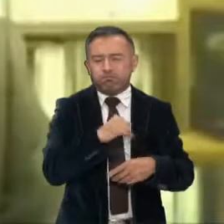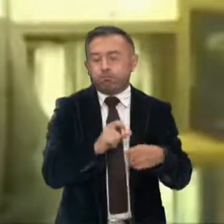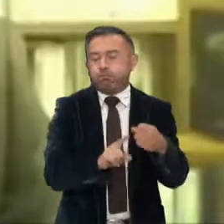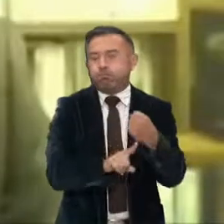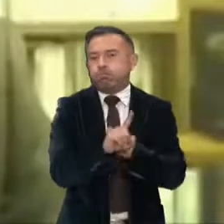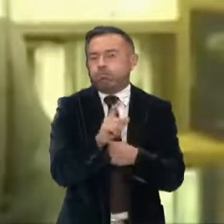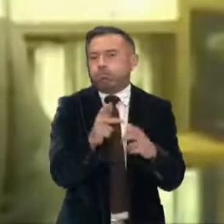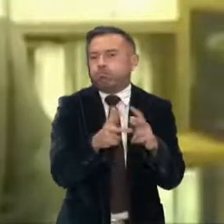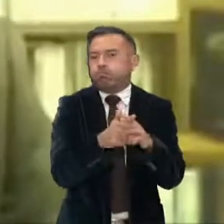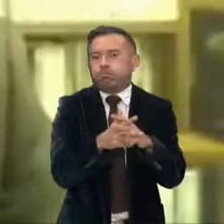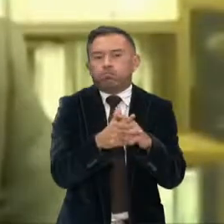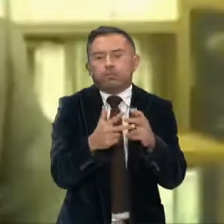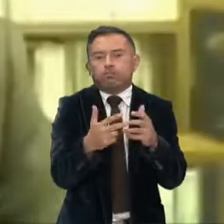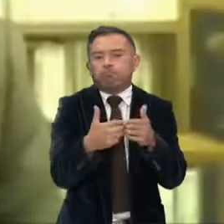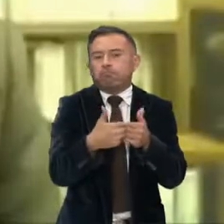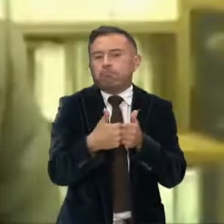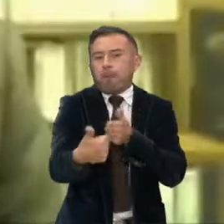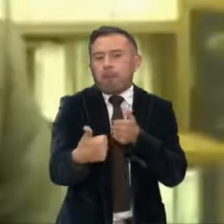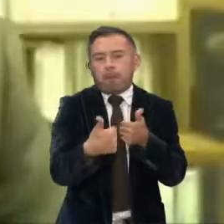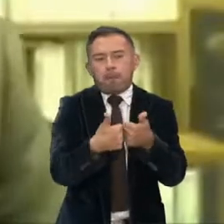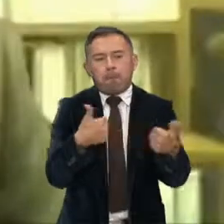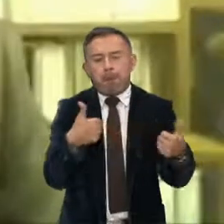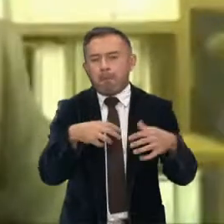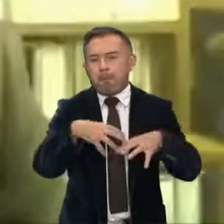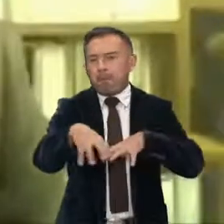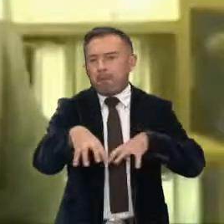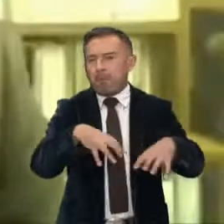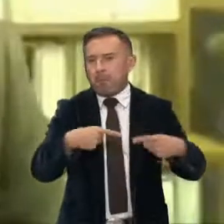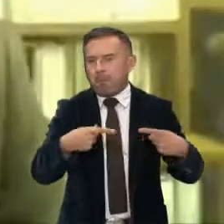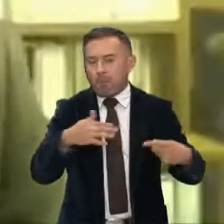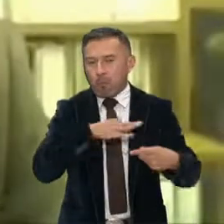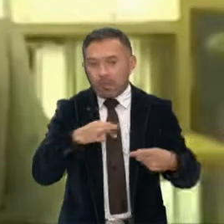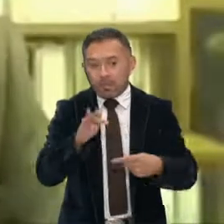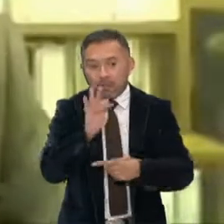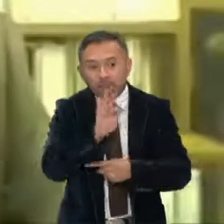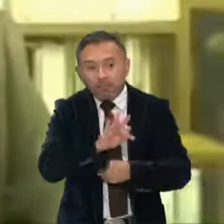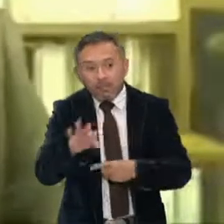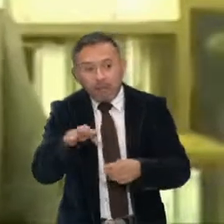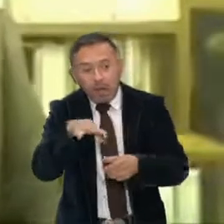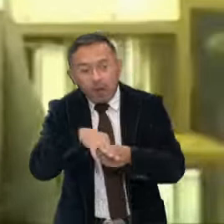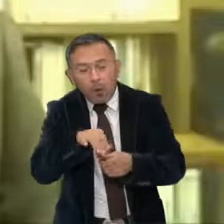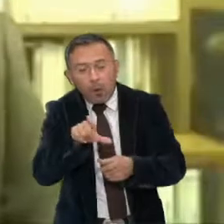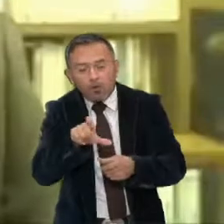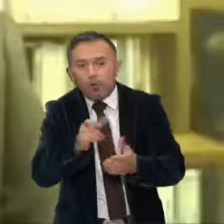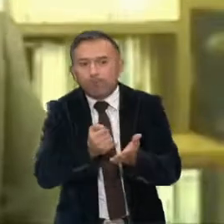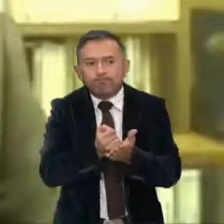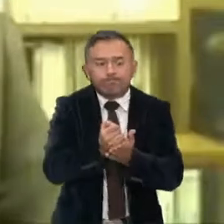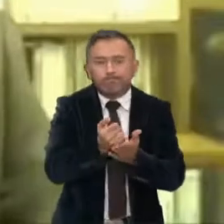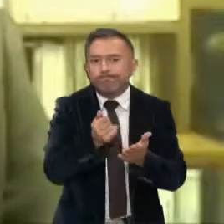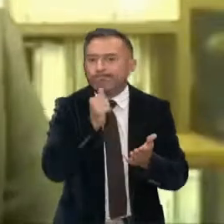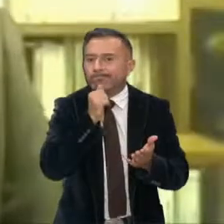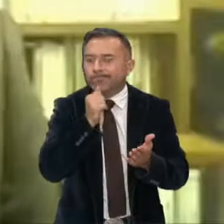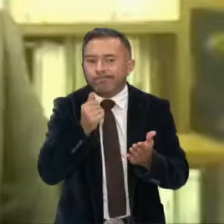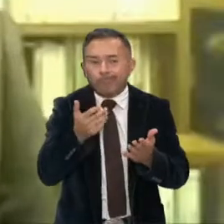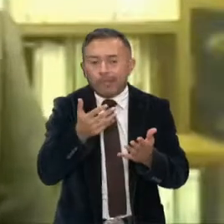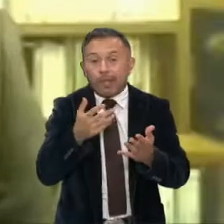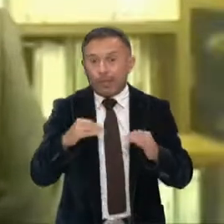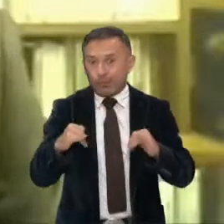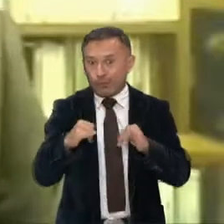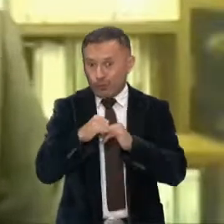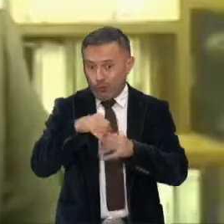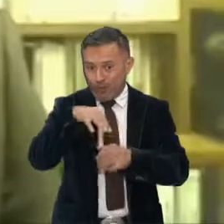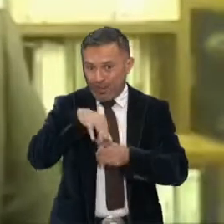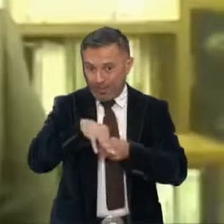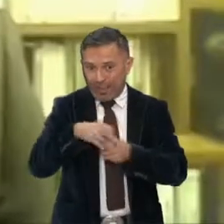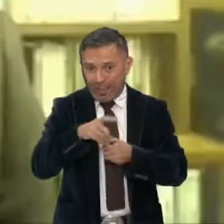regional confrontation that was highly polarized to define the date of election. And the